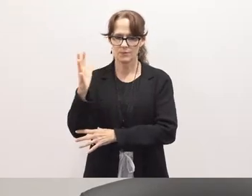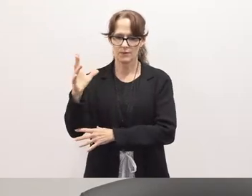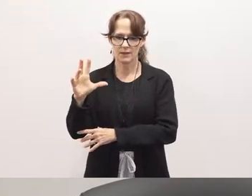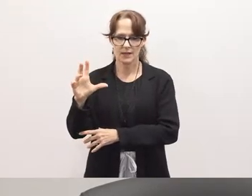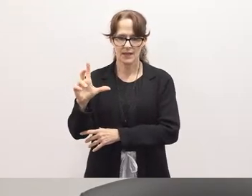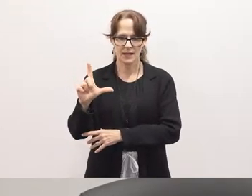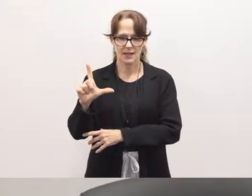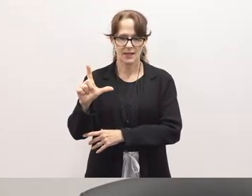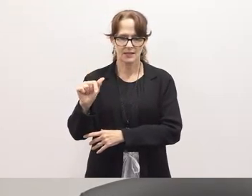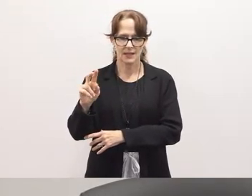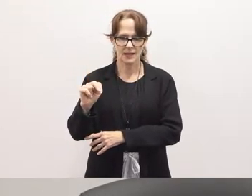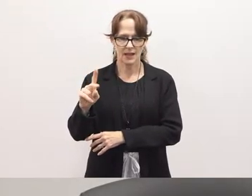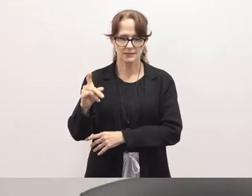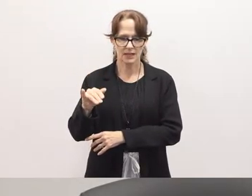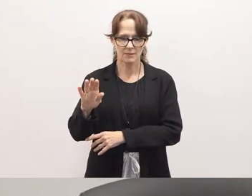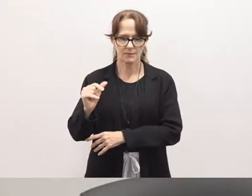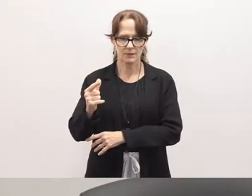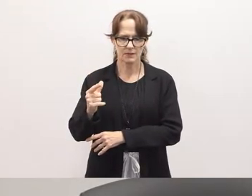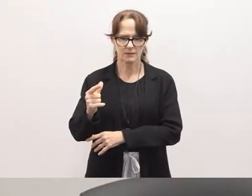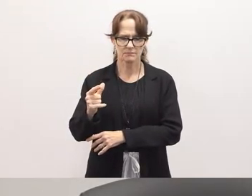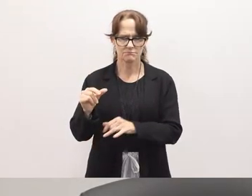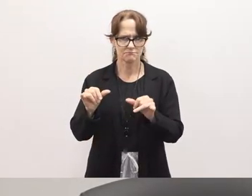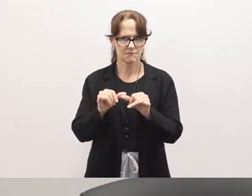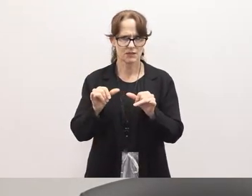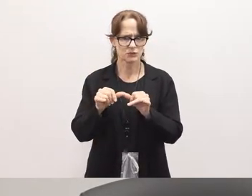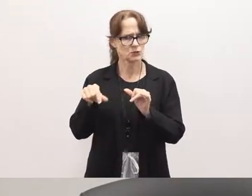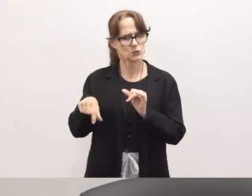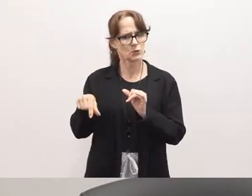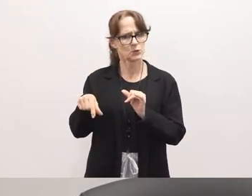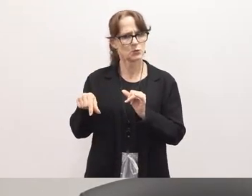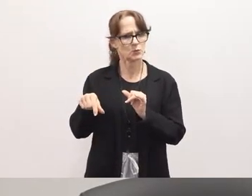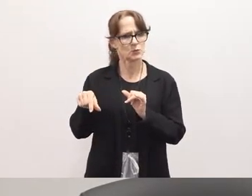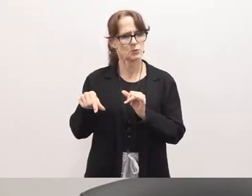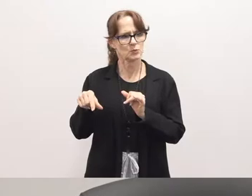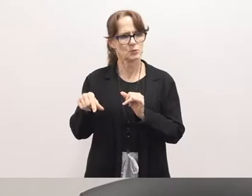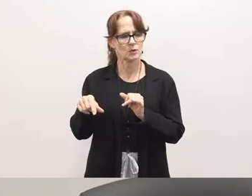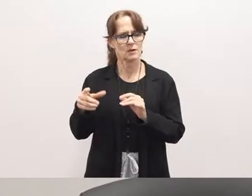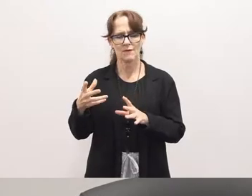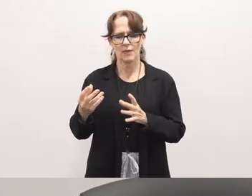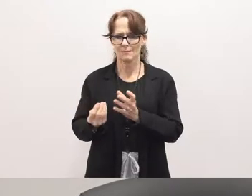that's I believe that's Measure Q stuff for the landscaping.